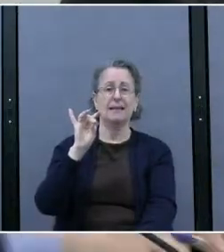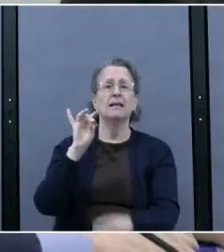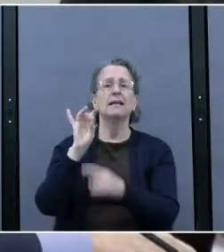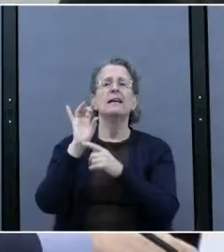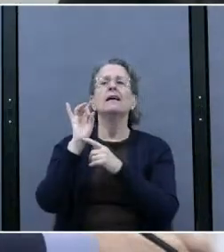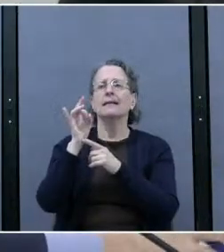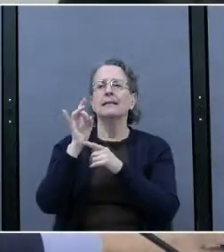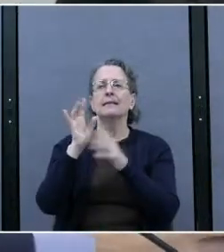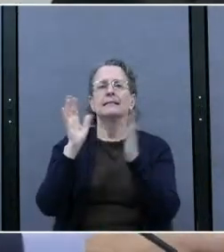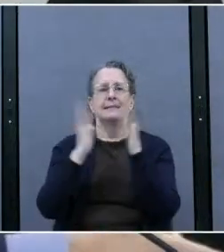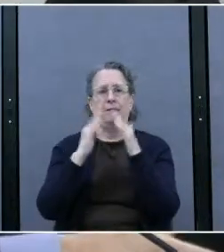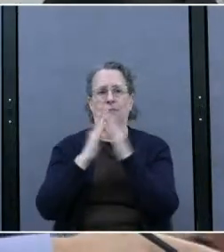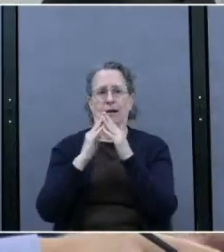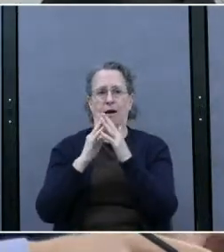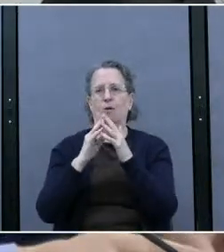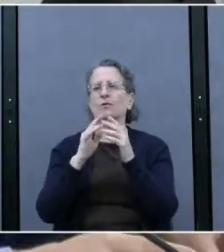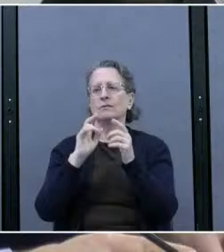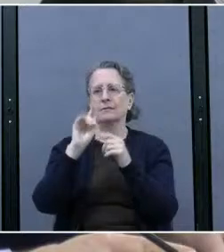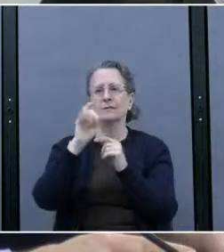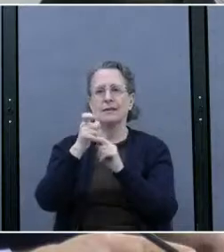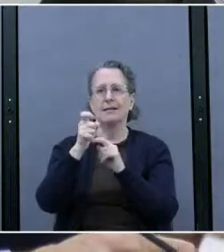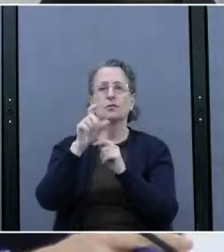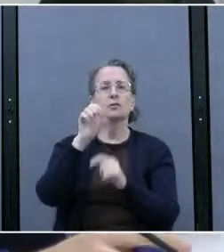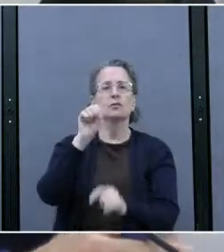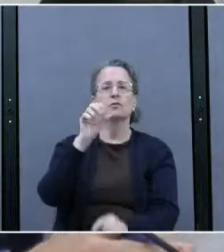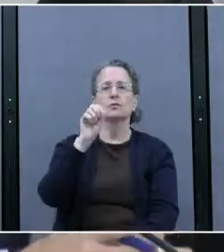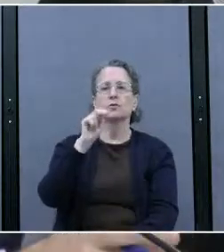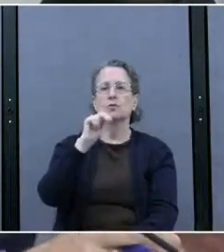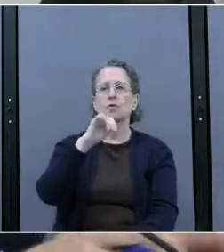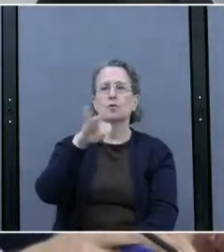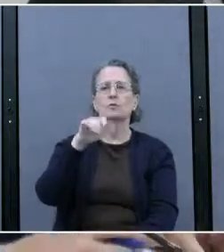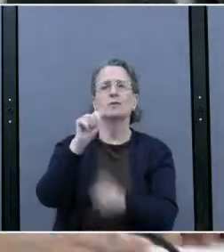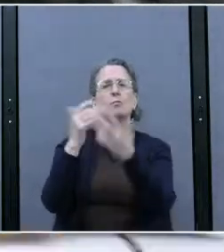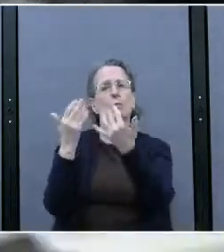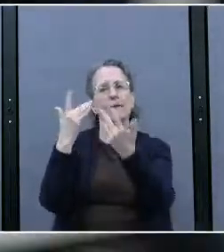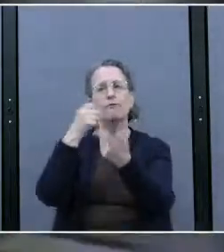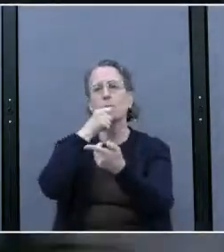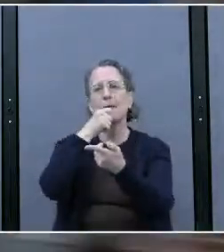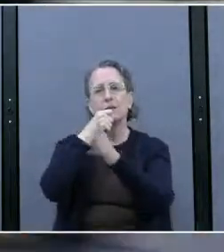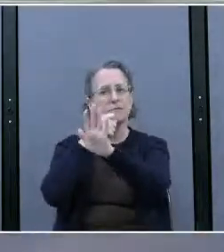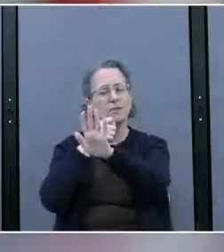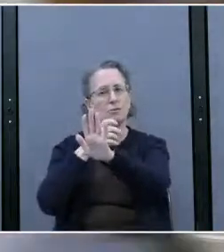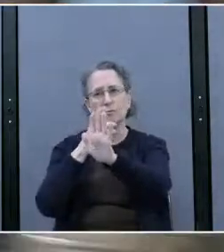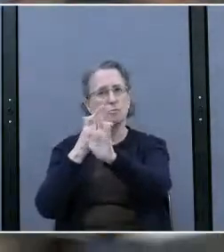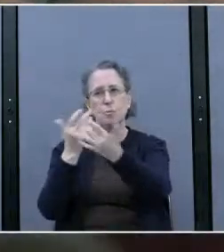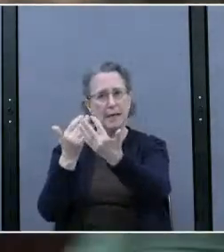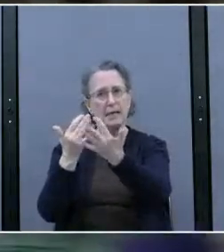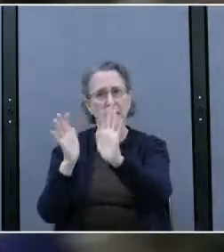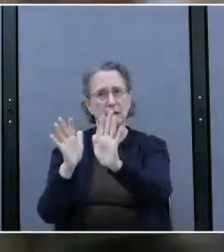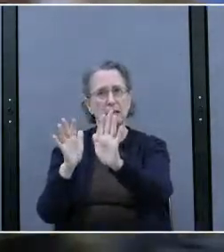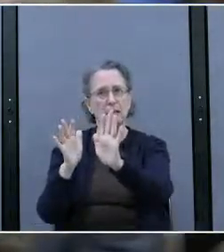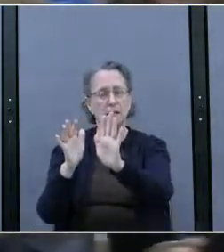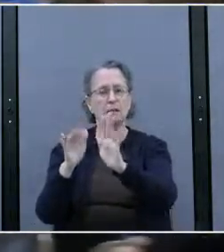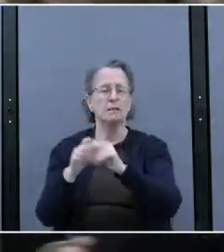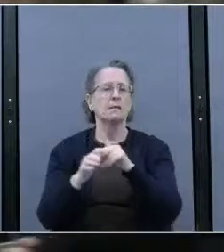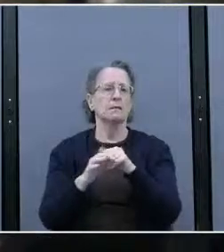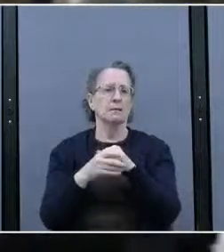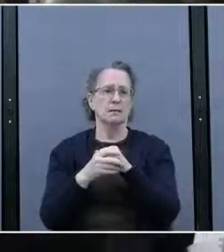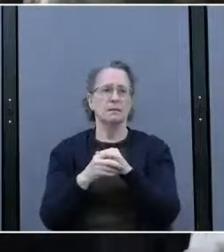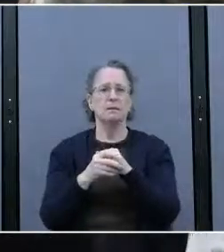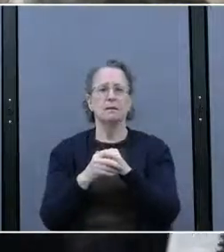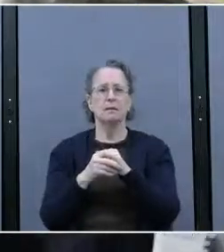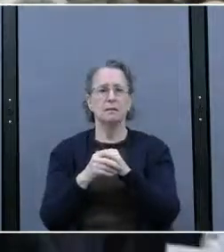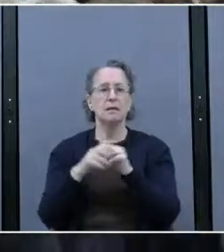assessment. Sonia? Could you just wait for the microphone, please? It's an accessibility question. It's so quick. Just on